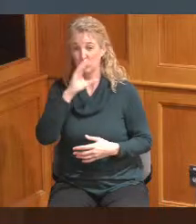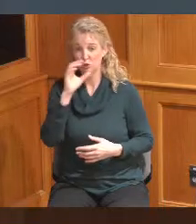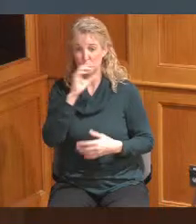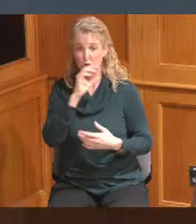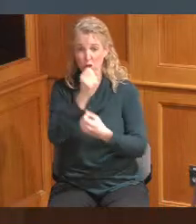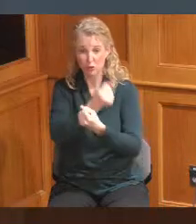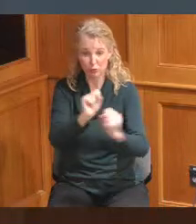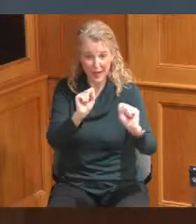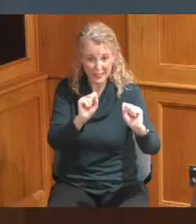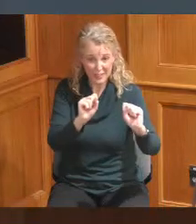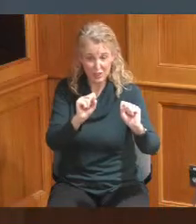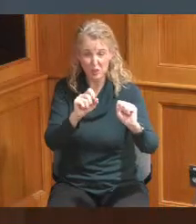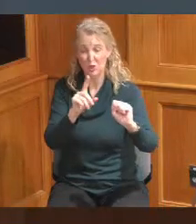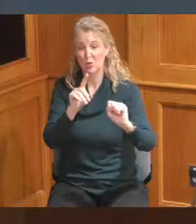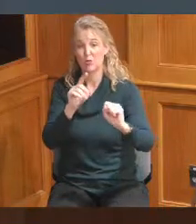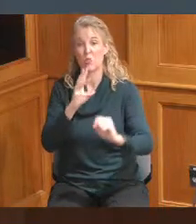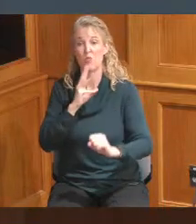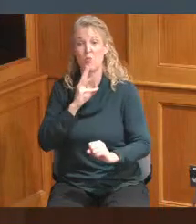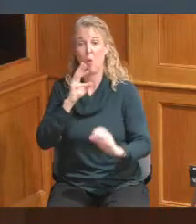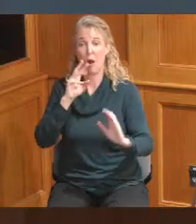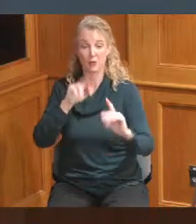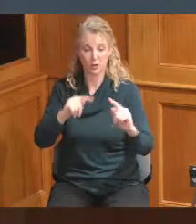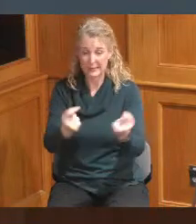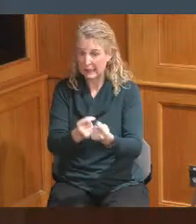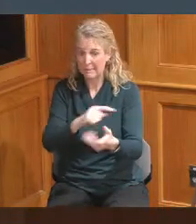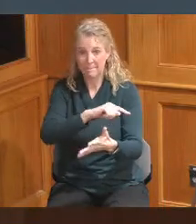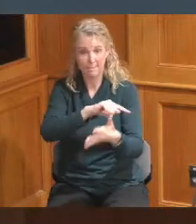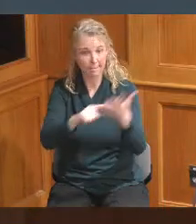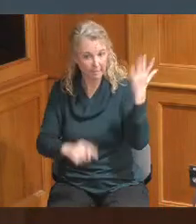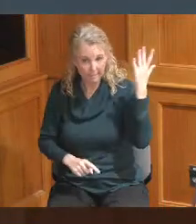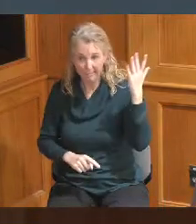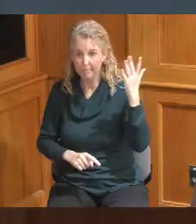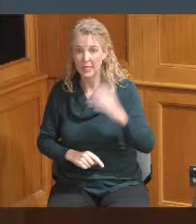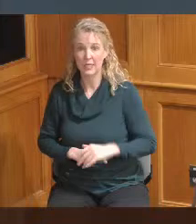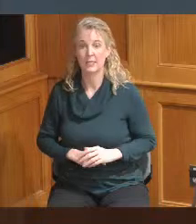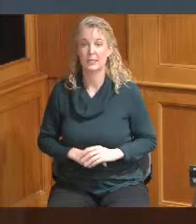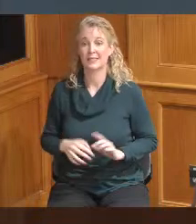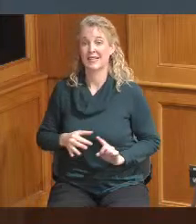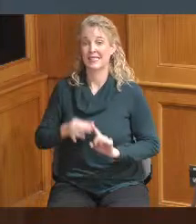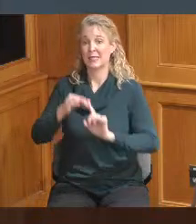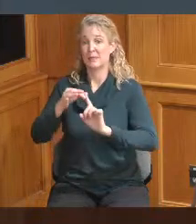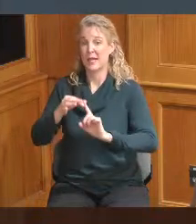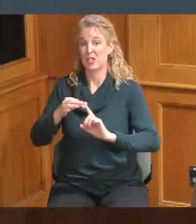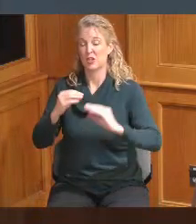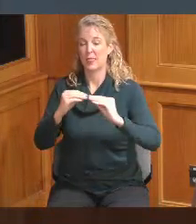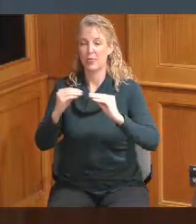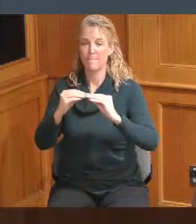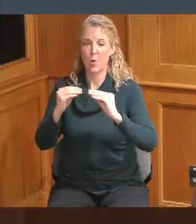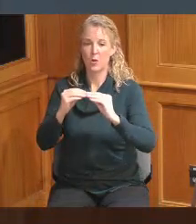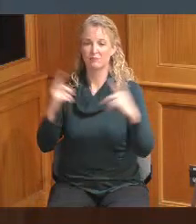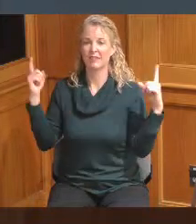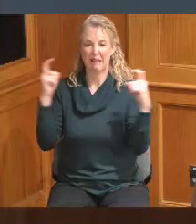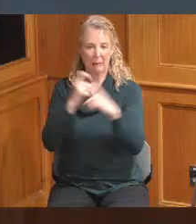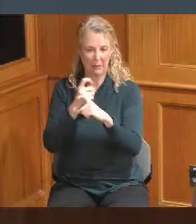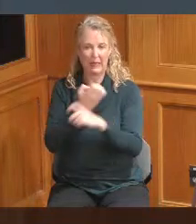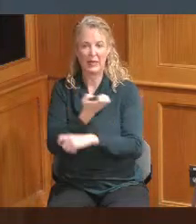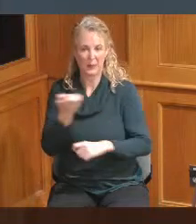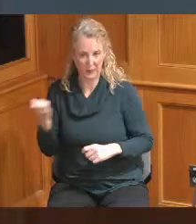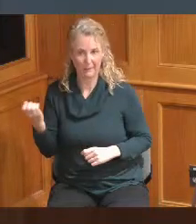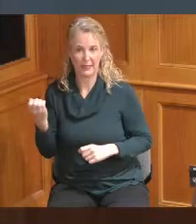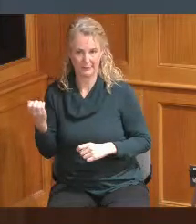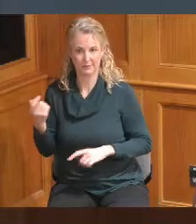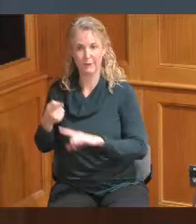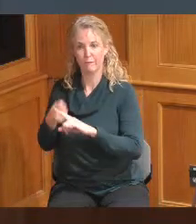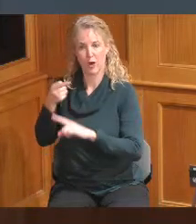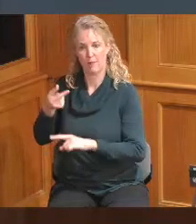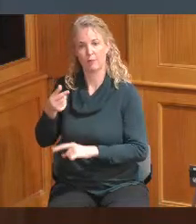the Hamilton County dive team. So a lot of these capabilities, especially the more sophisticated, more expensive equipment, is funded via these